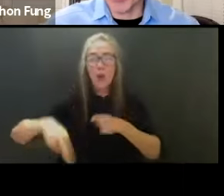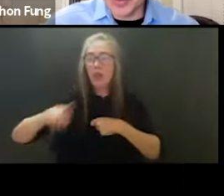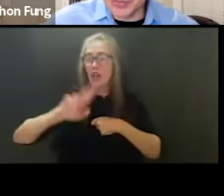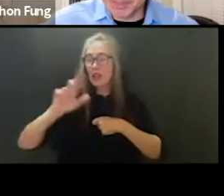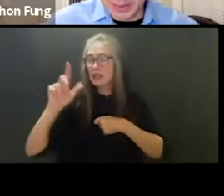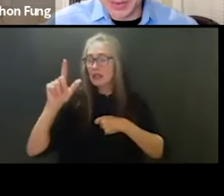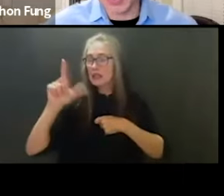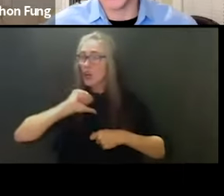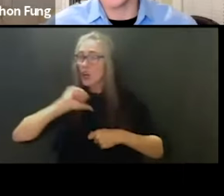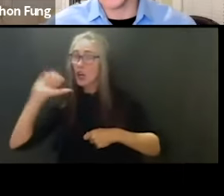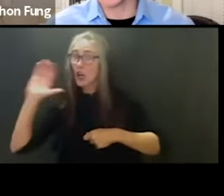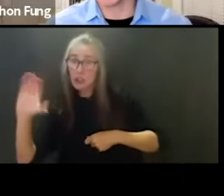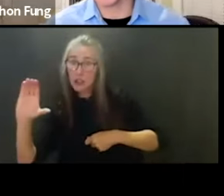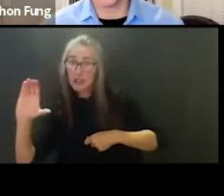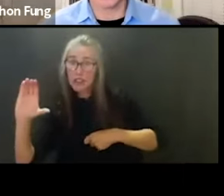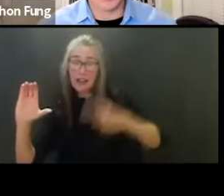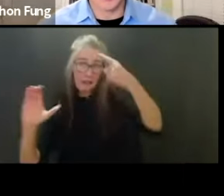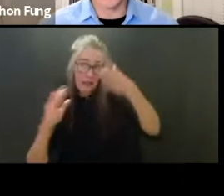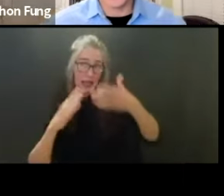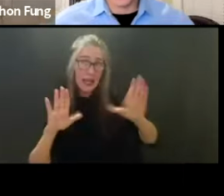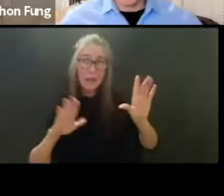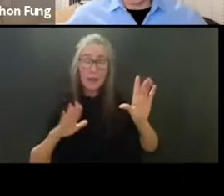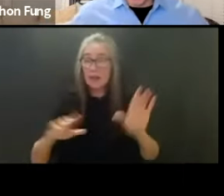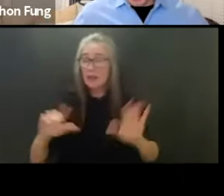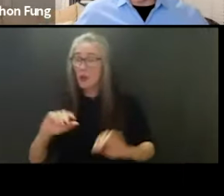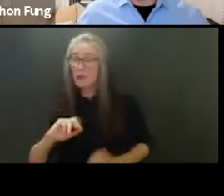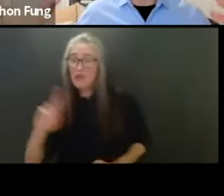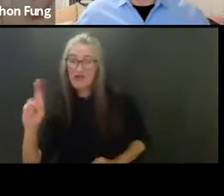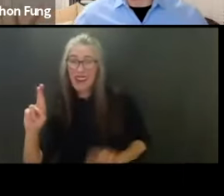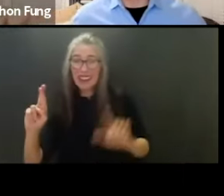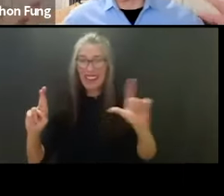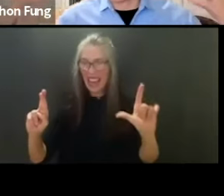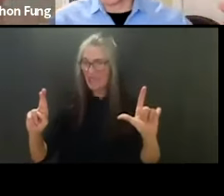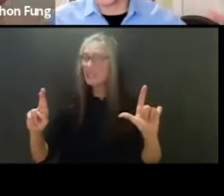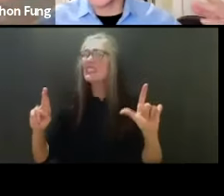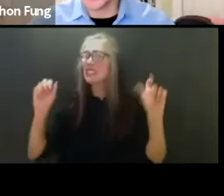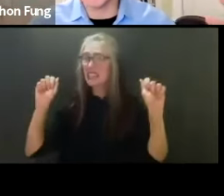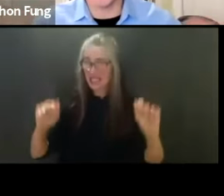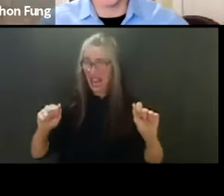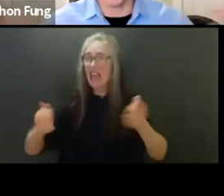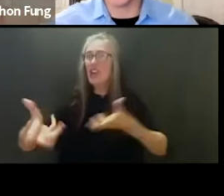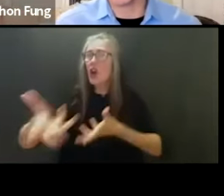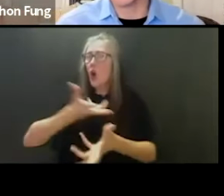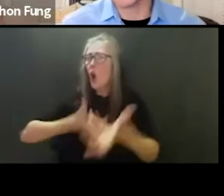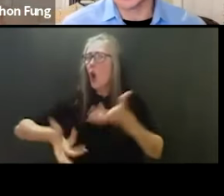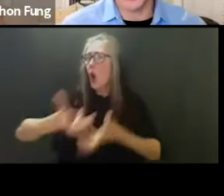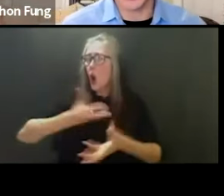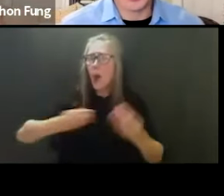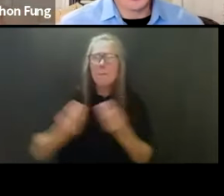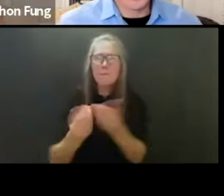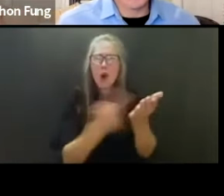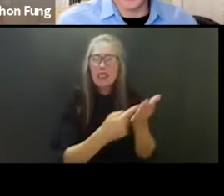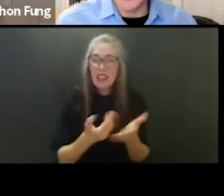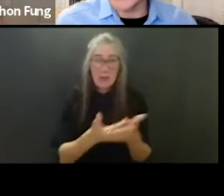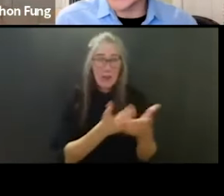both on the political right and the political left, are up for debate and on the table for political discussion